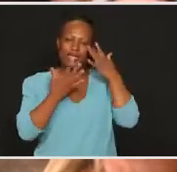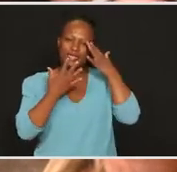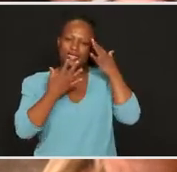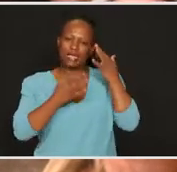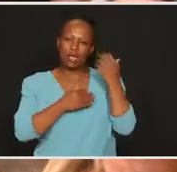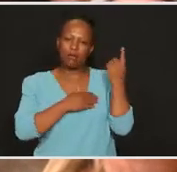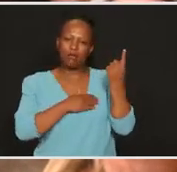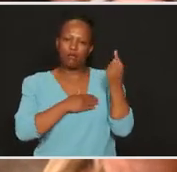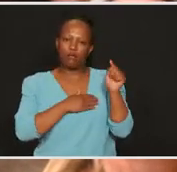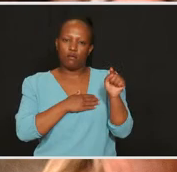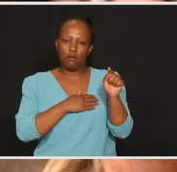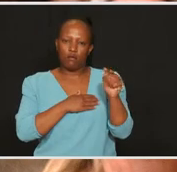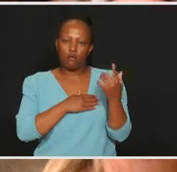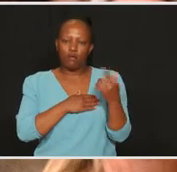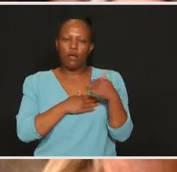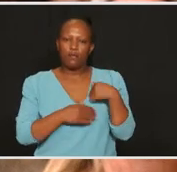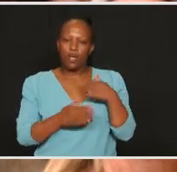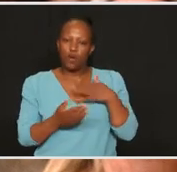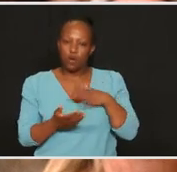that the